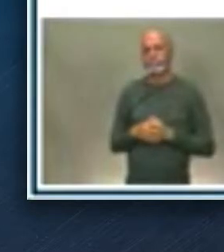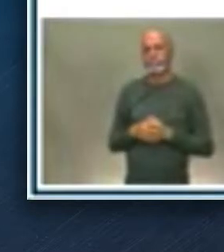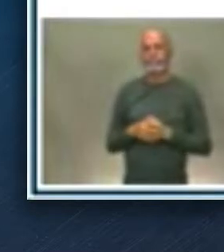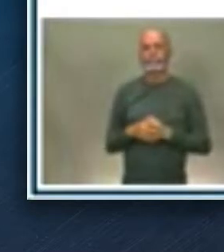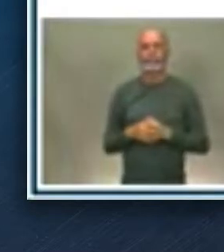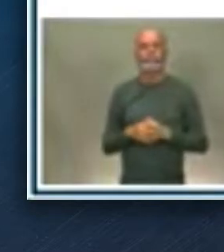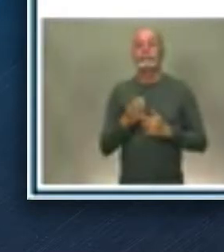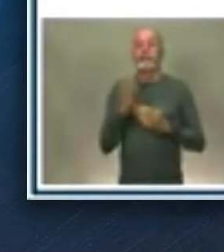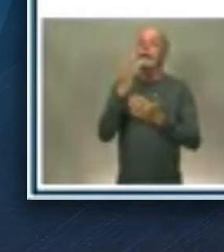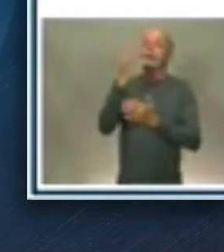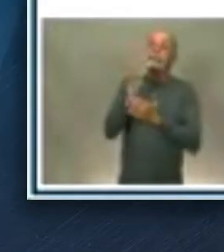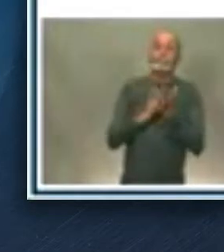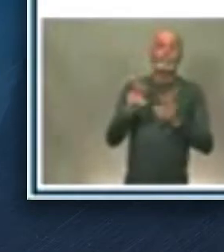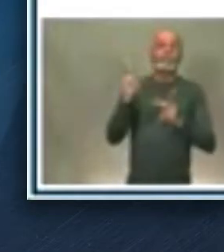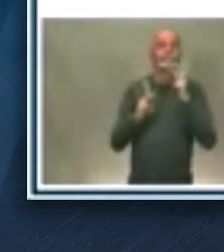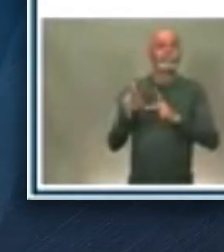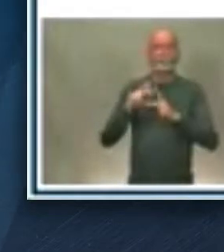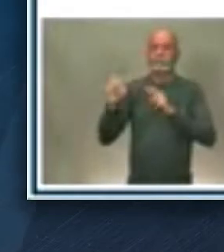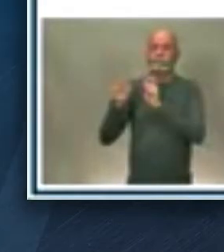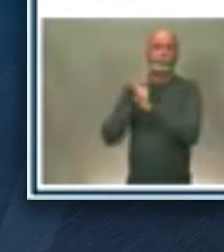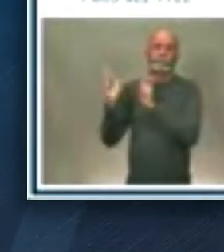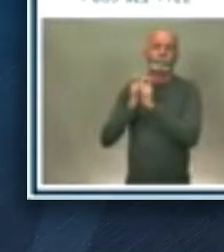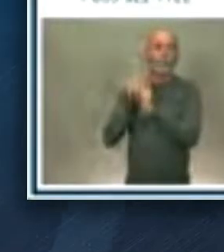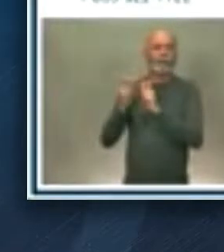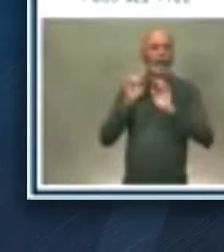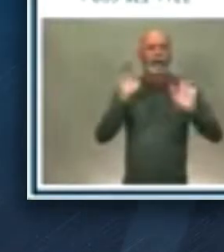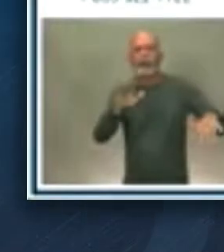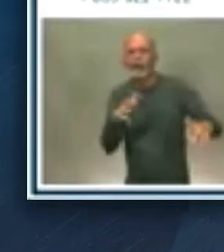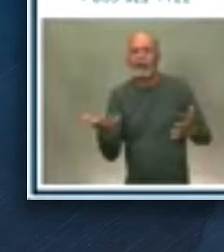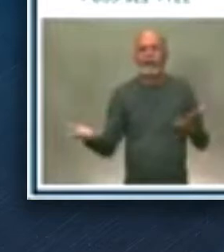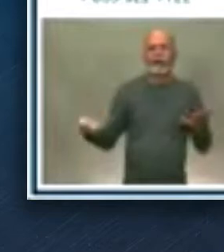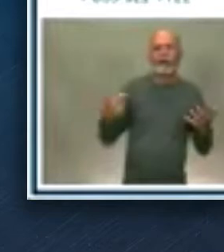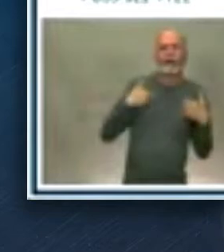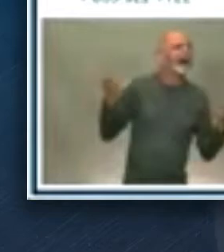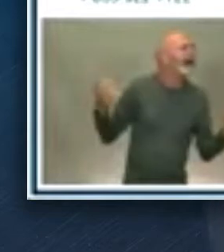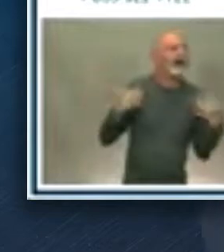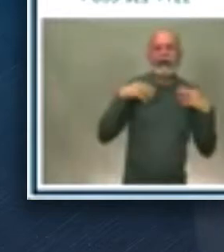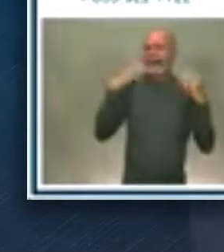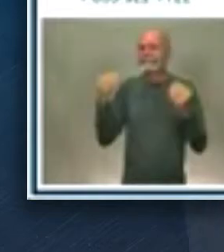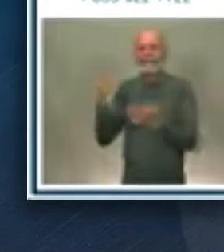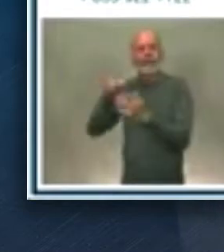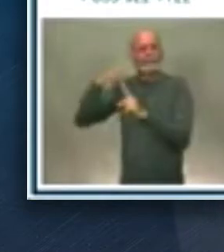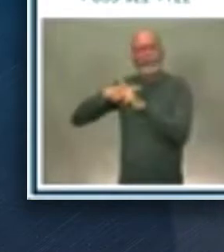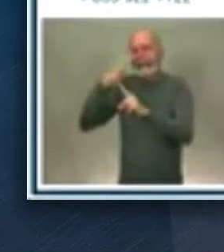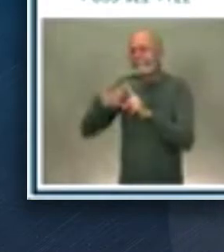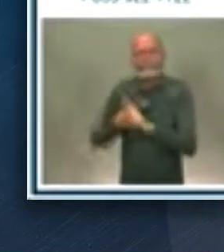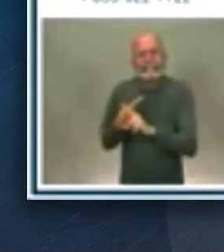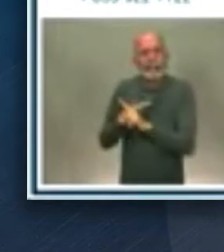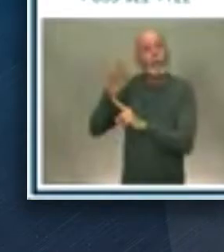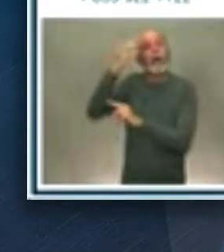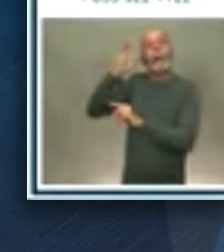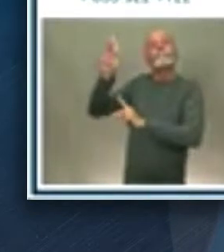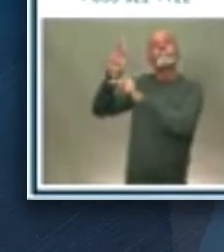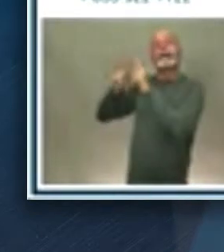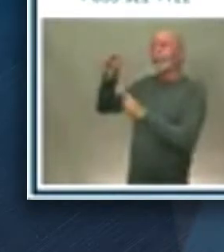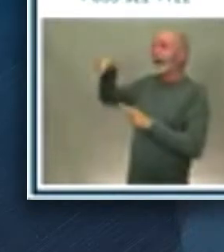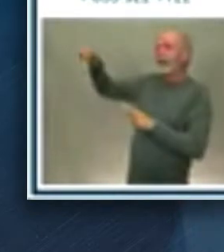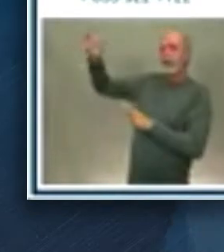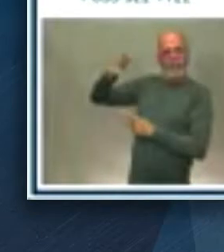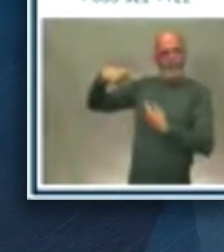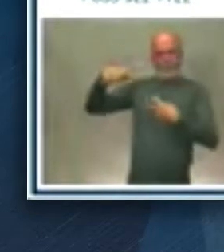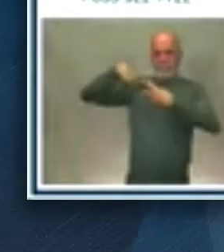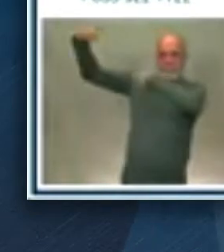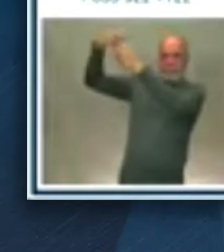who have lost their rental because of rent control. Somebody just said, I'm not renting anymore because of that. So it's a complicated issue